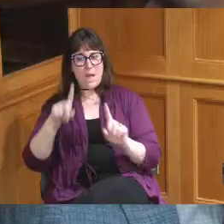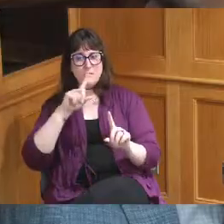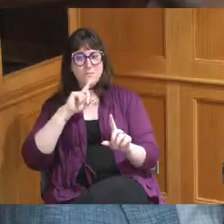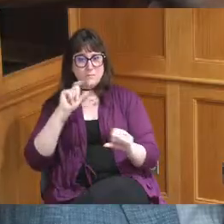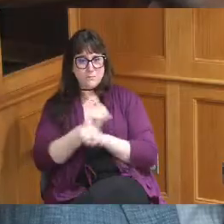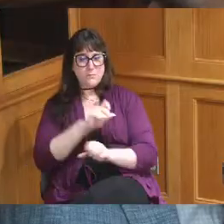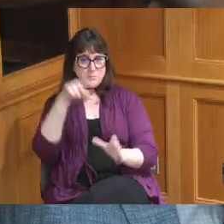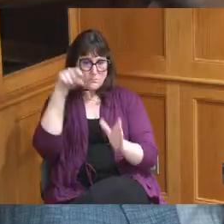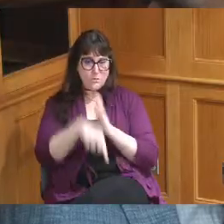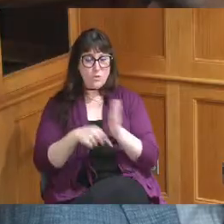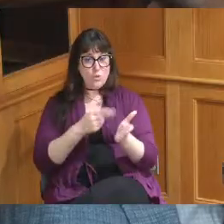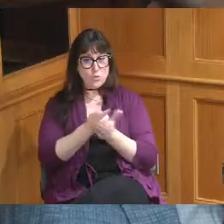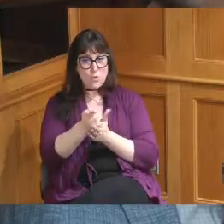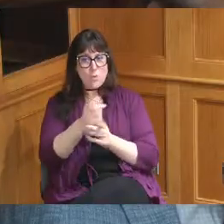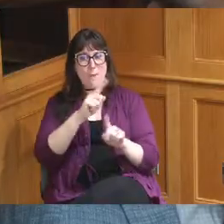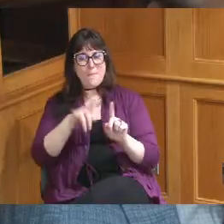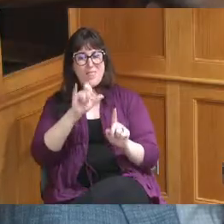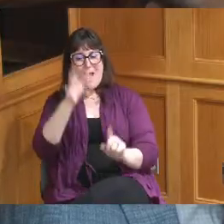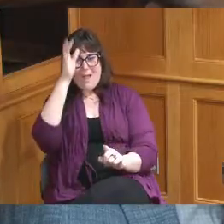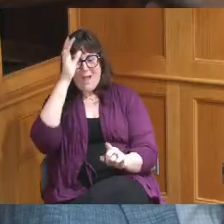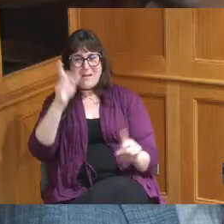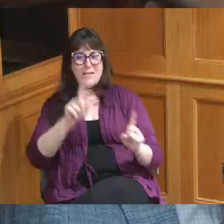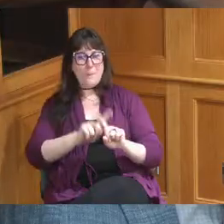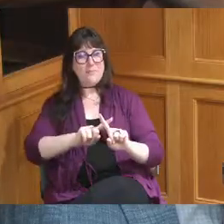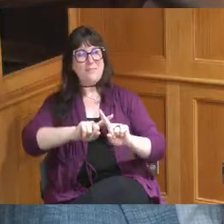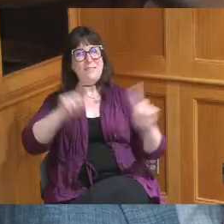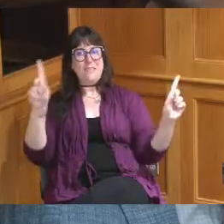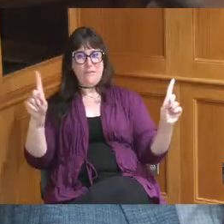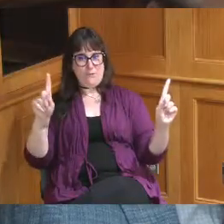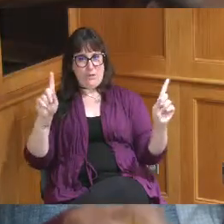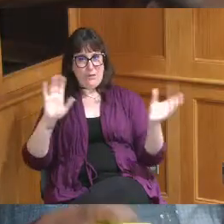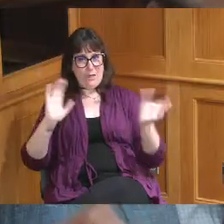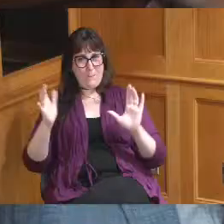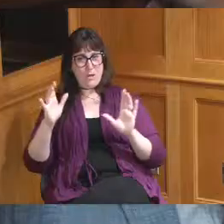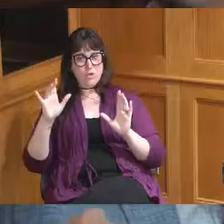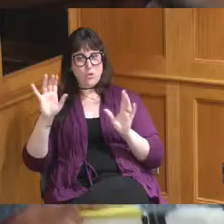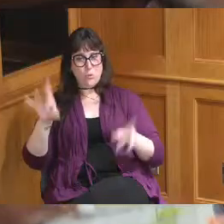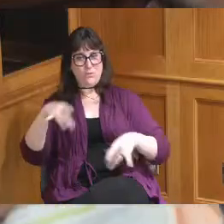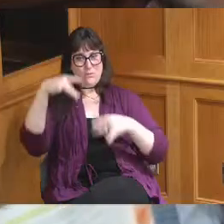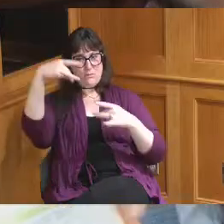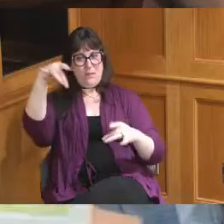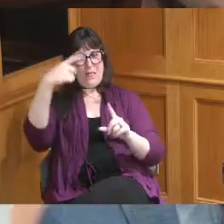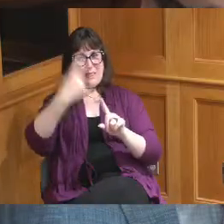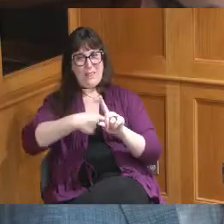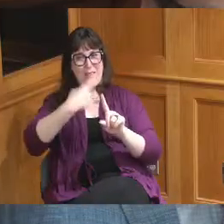concept is a lot different than when you get to this thing right here.